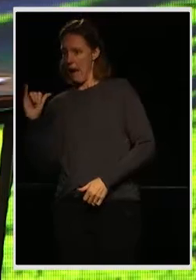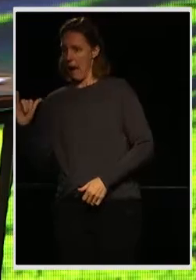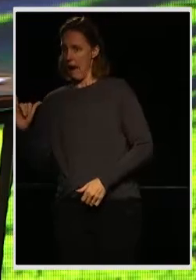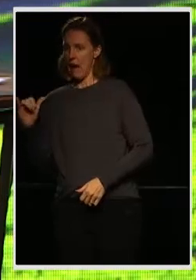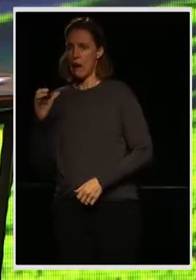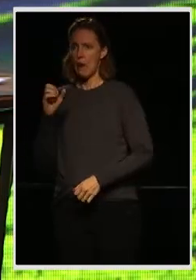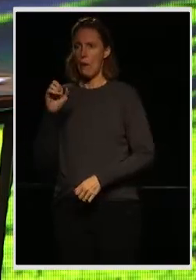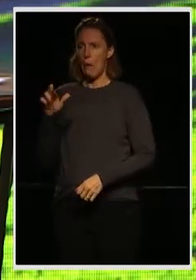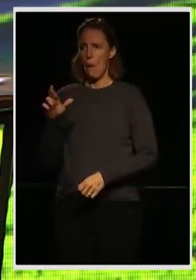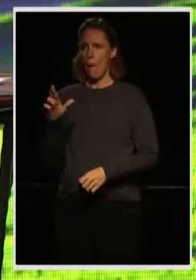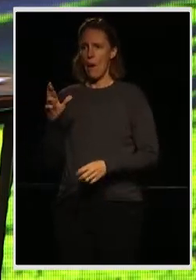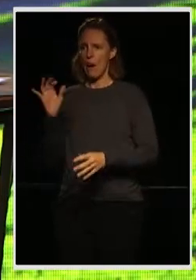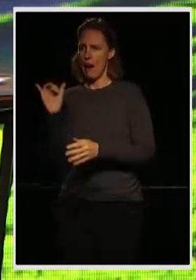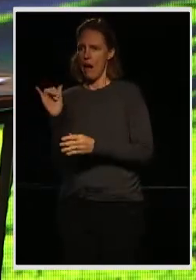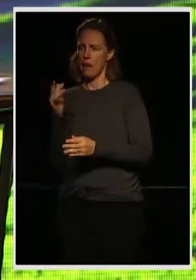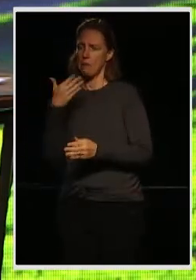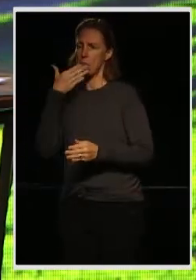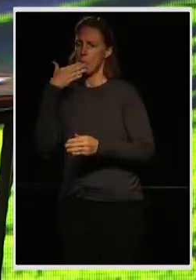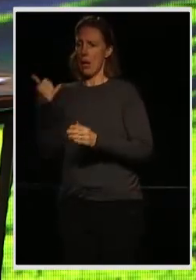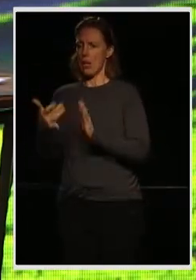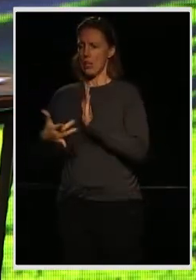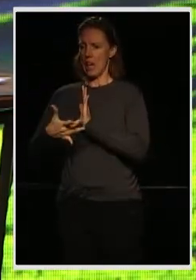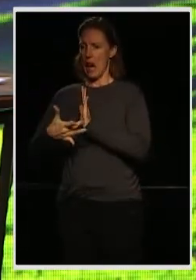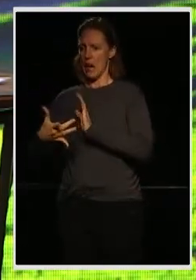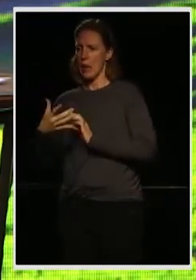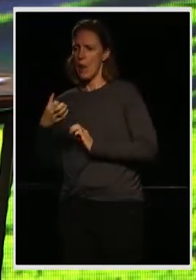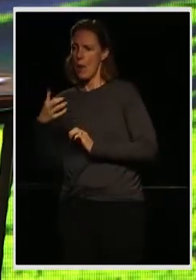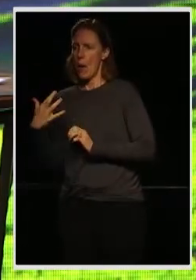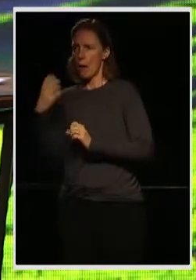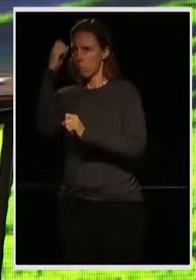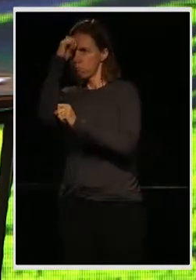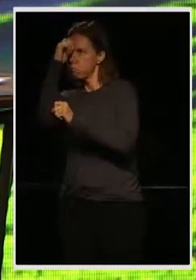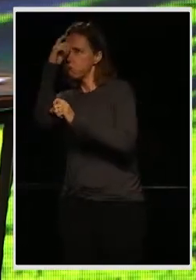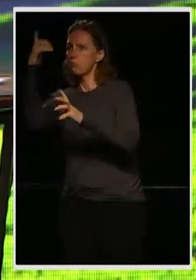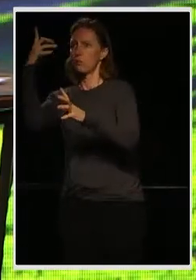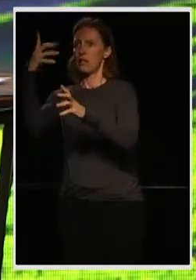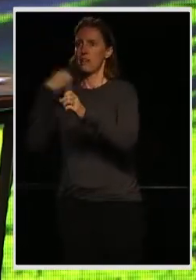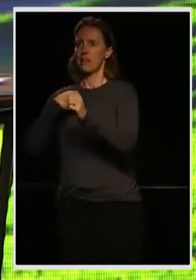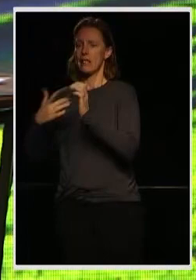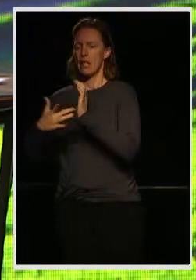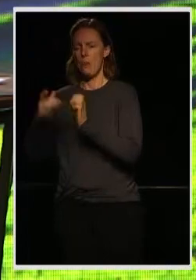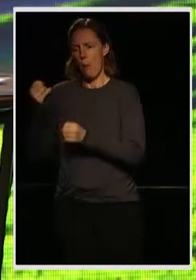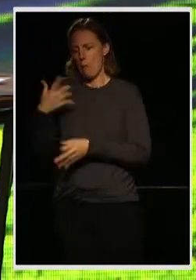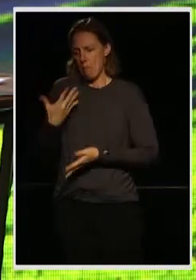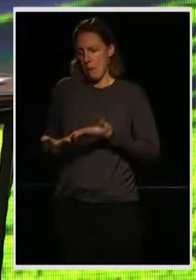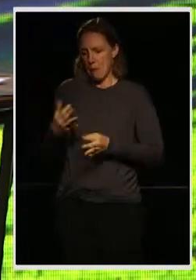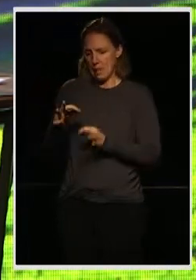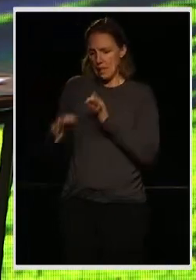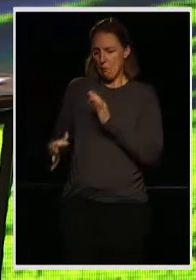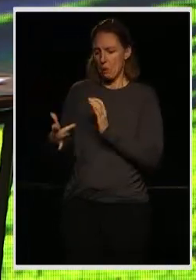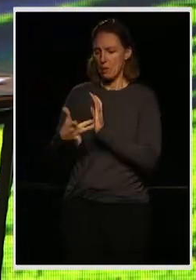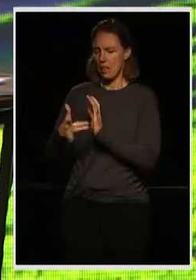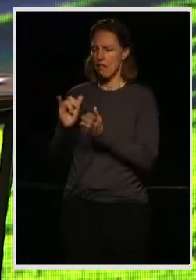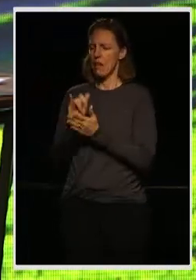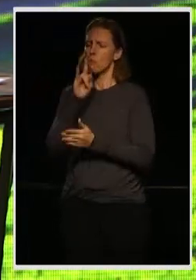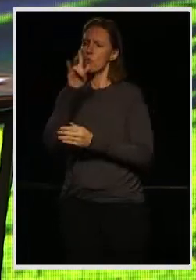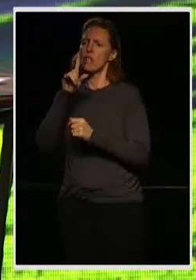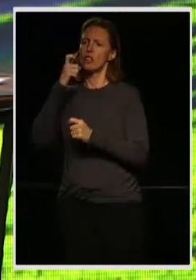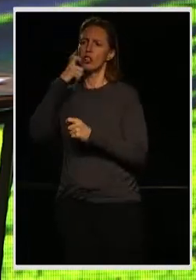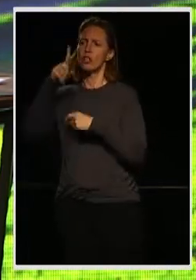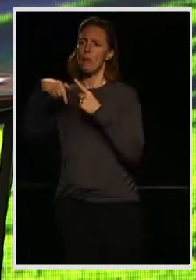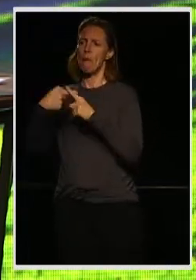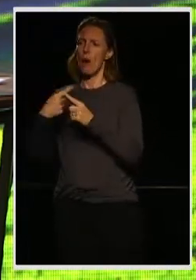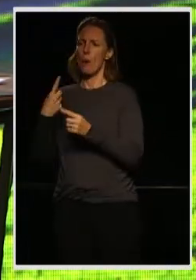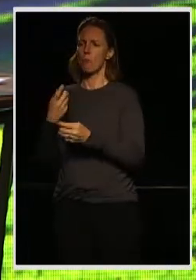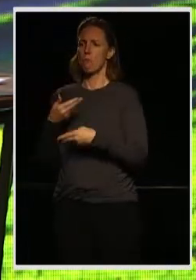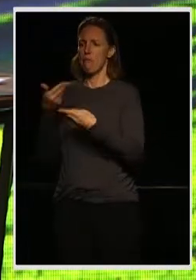of CRISPR technology and like most mind-blowing technology, or it might be simple technology that's really just about providing solutions